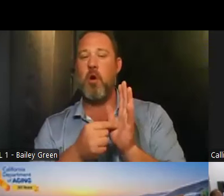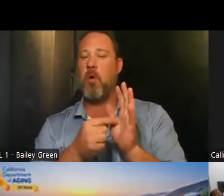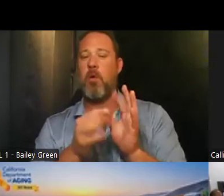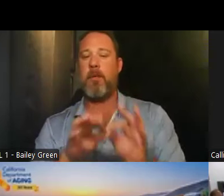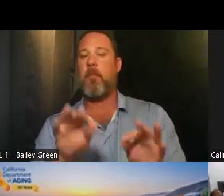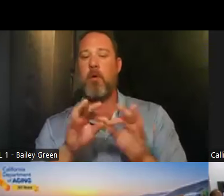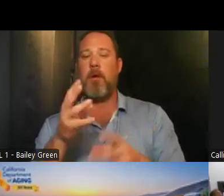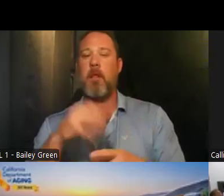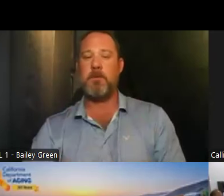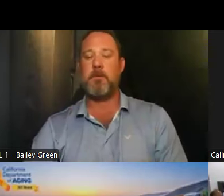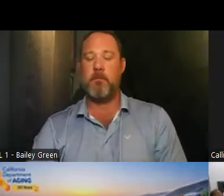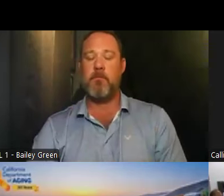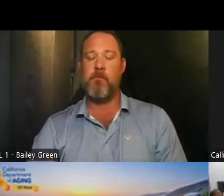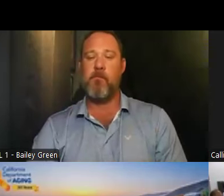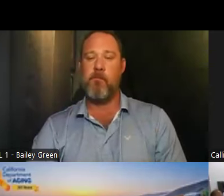elements of that.